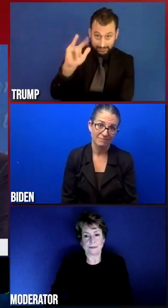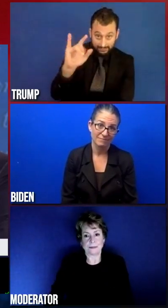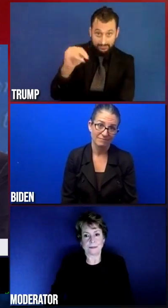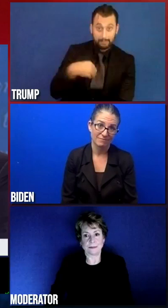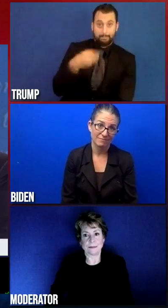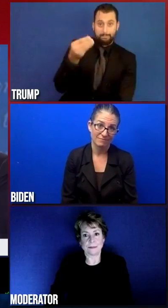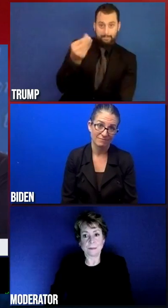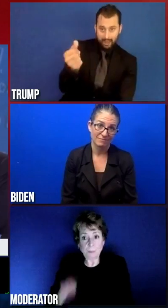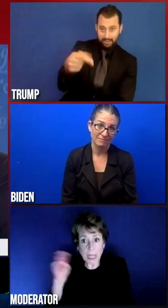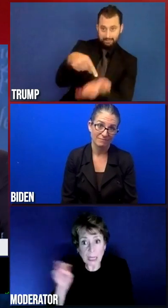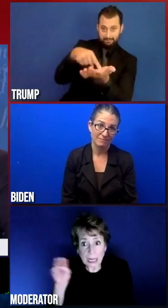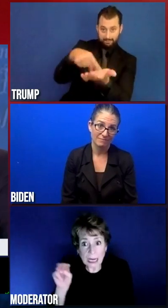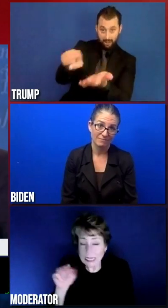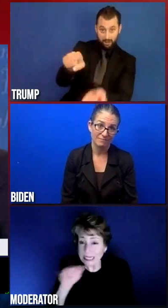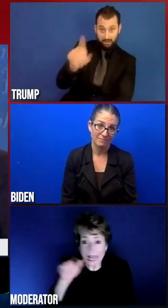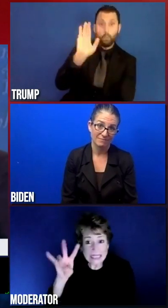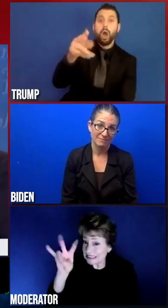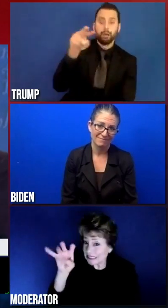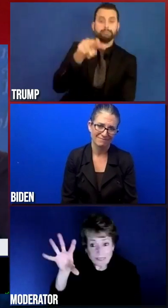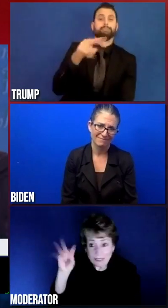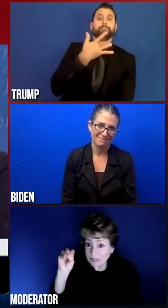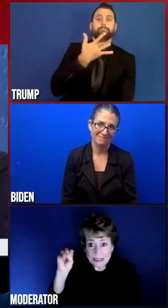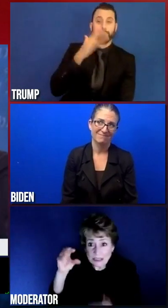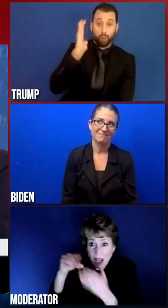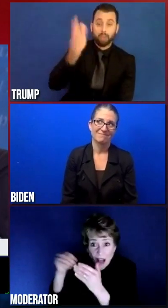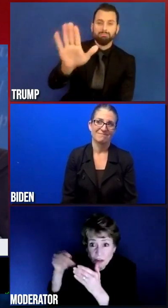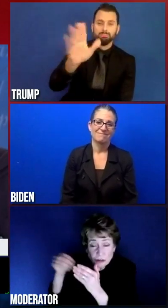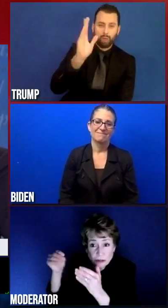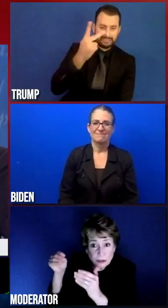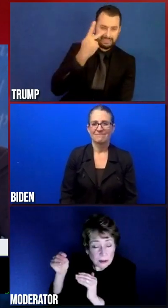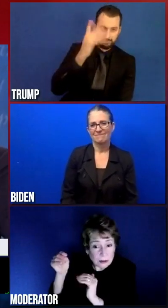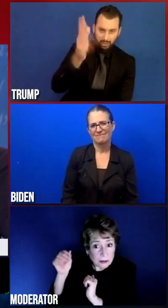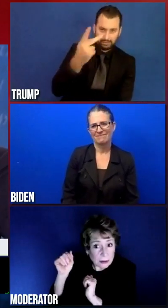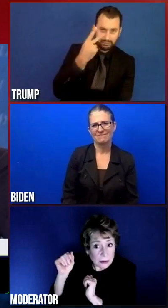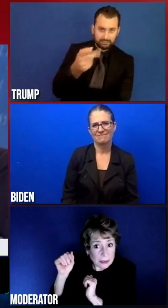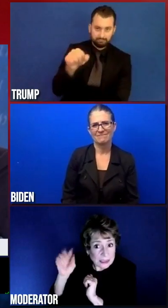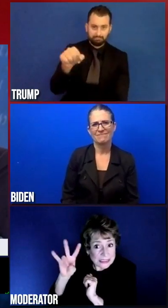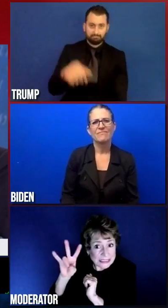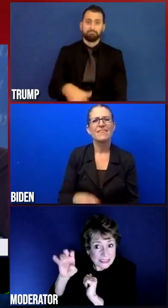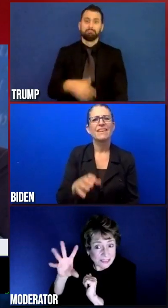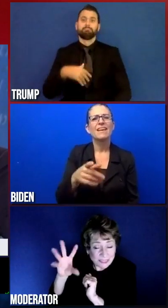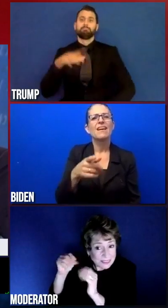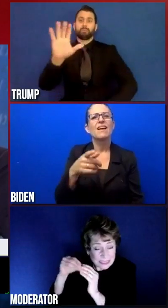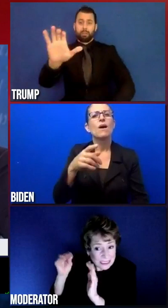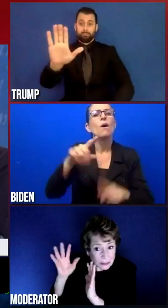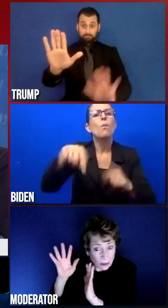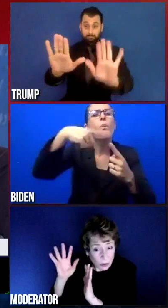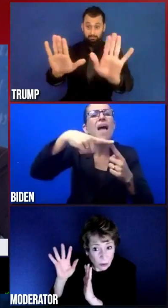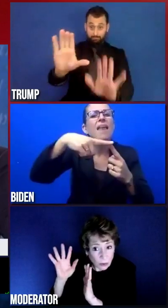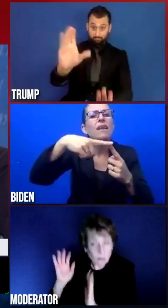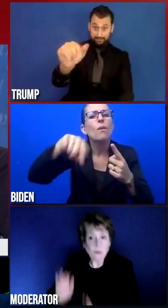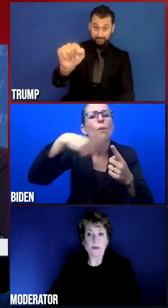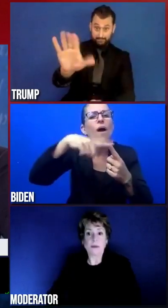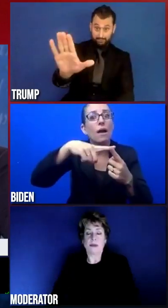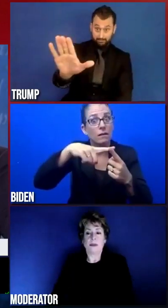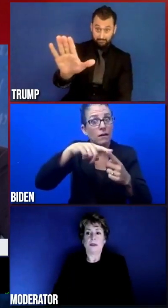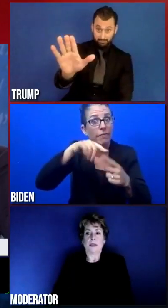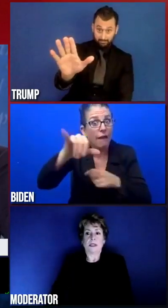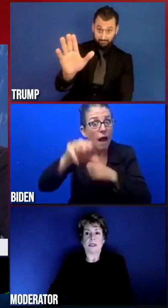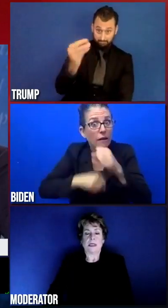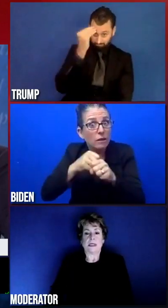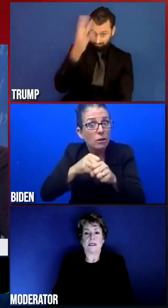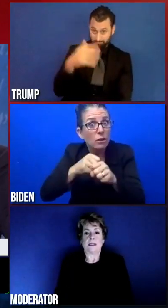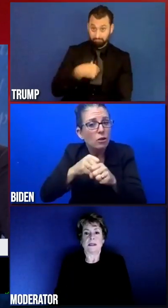it. You'll get to see it. But let me just tell you, Chris, let me just tell you something, that it was the tax laws. I don't want to pay